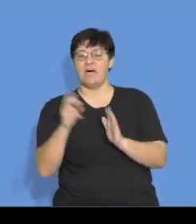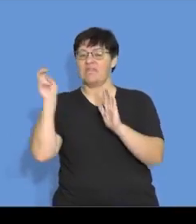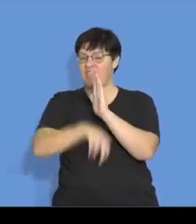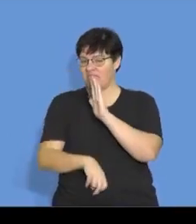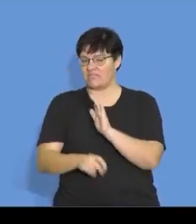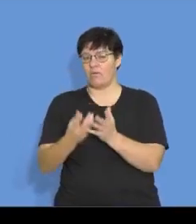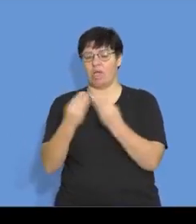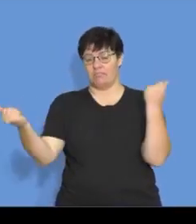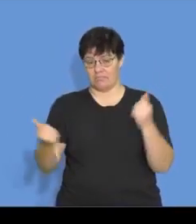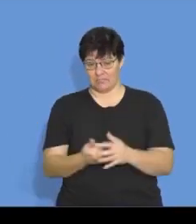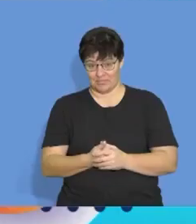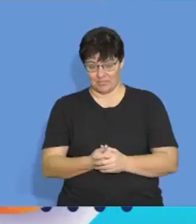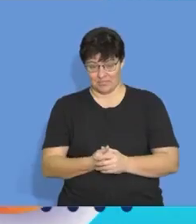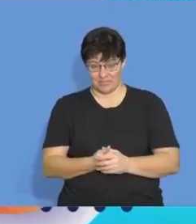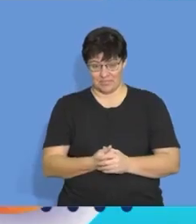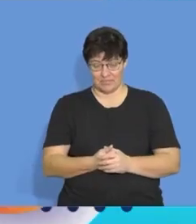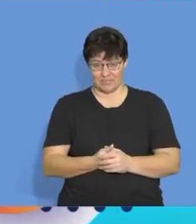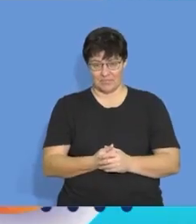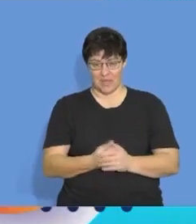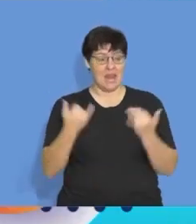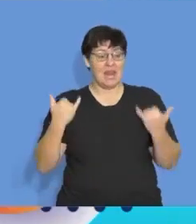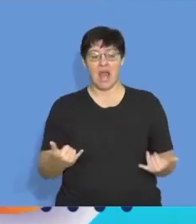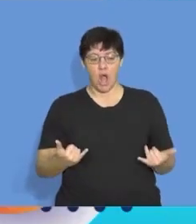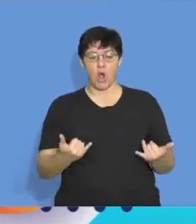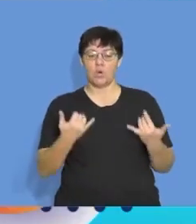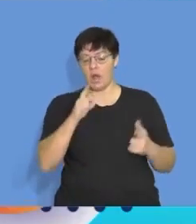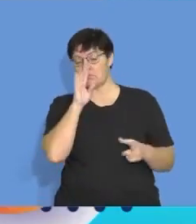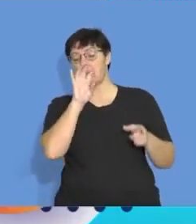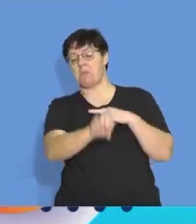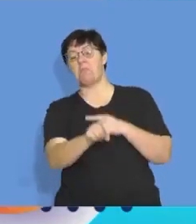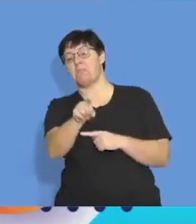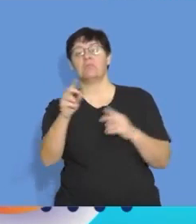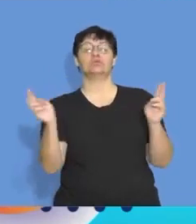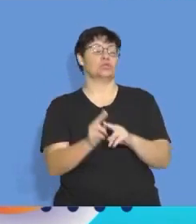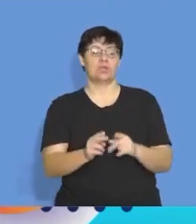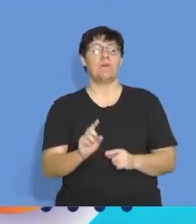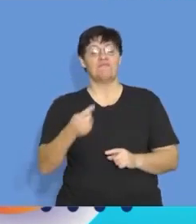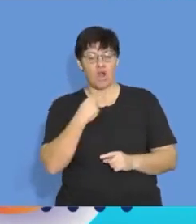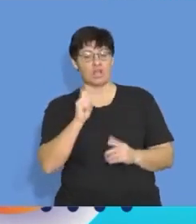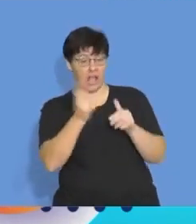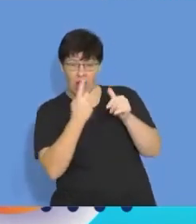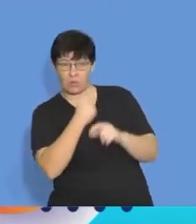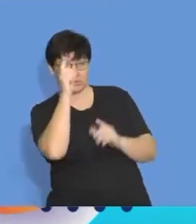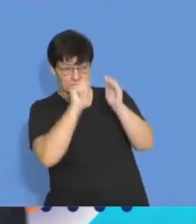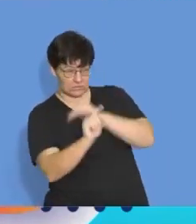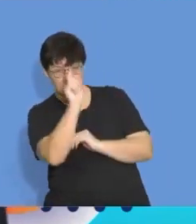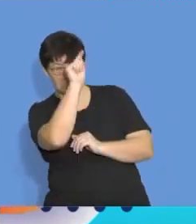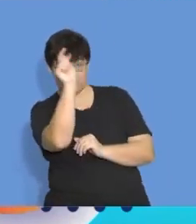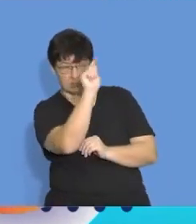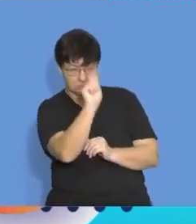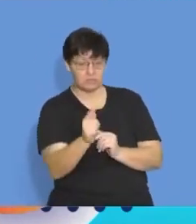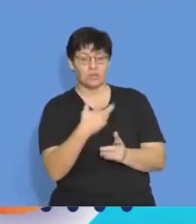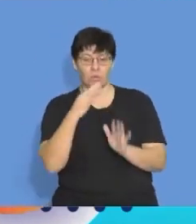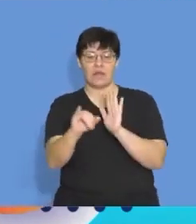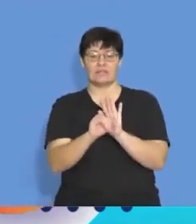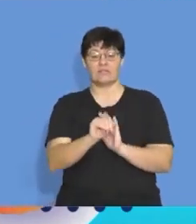means you can't immediately identify a stock shortage. You have to take a physical stock take to identify